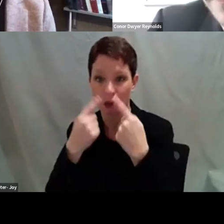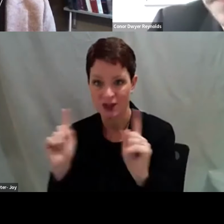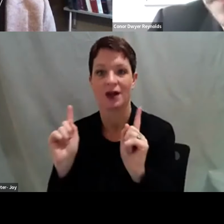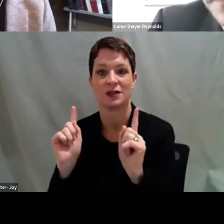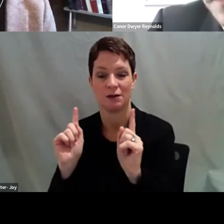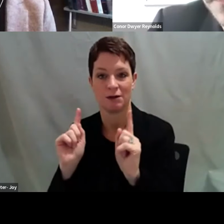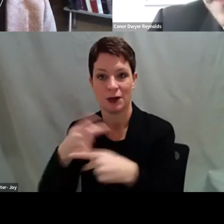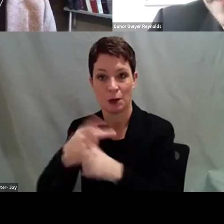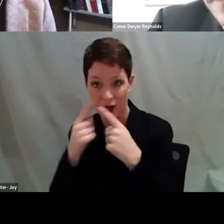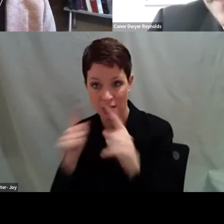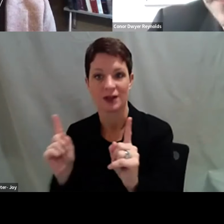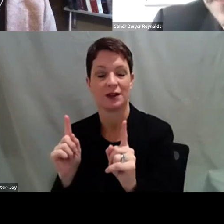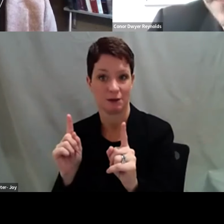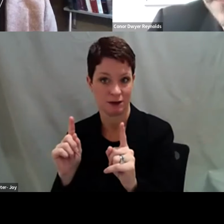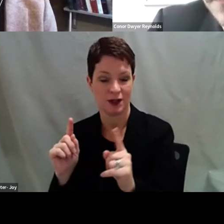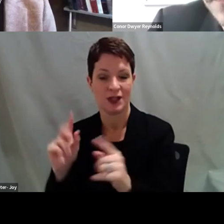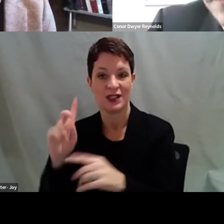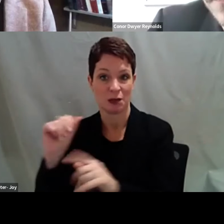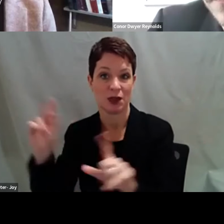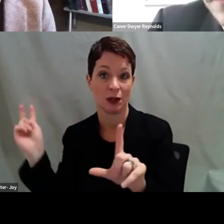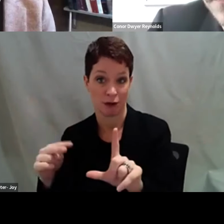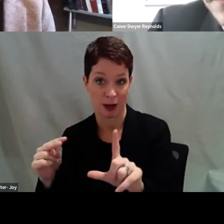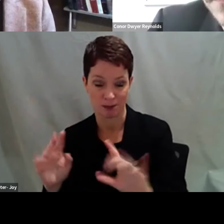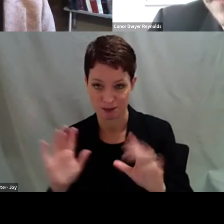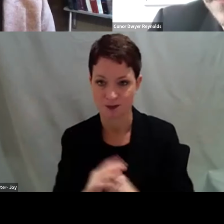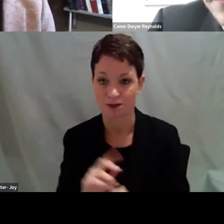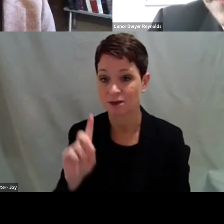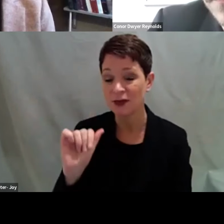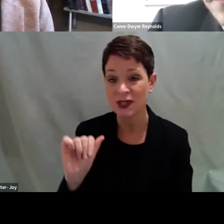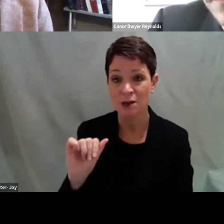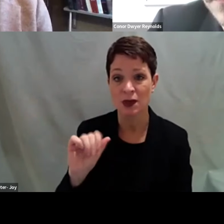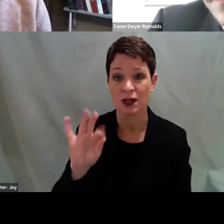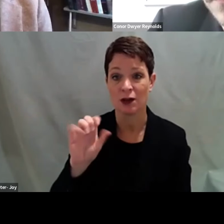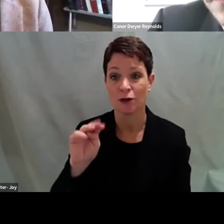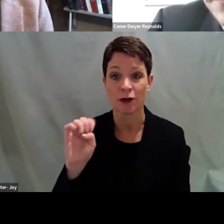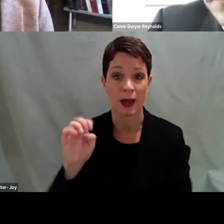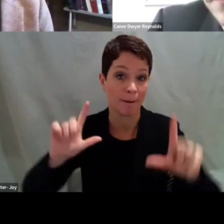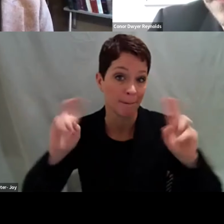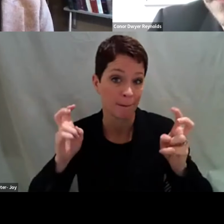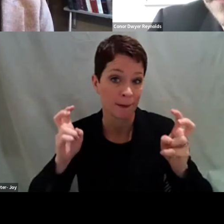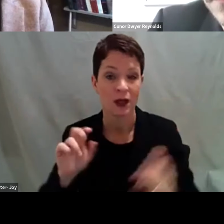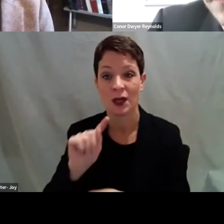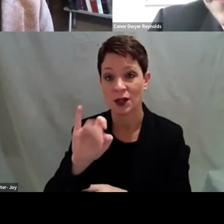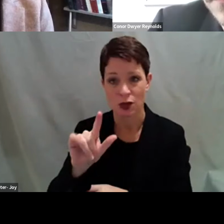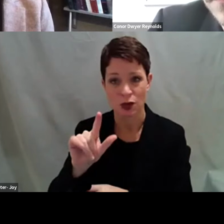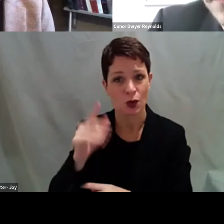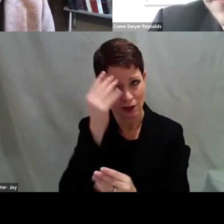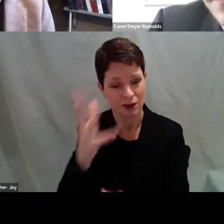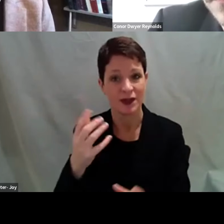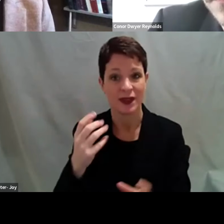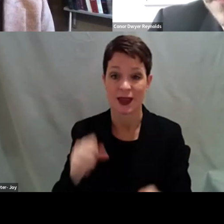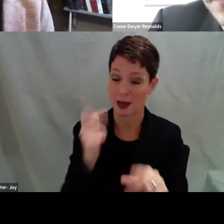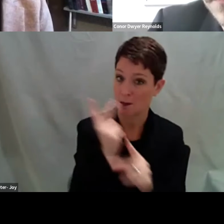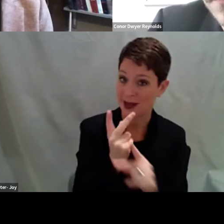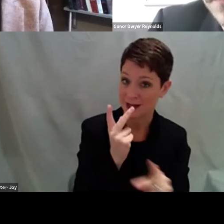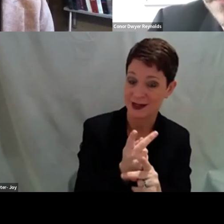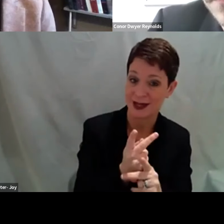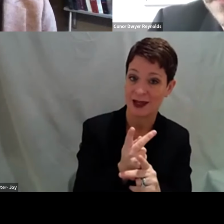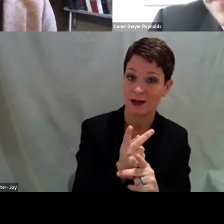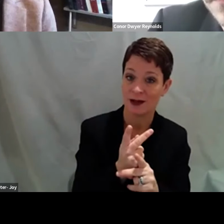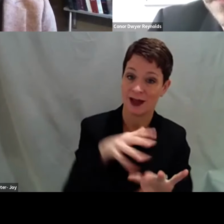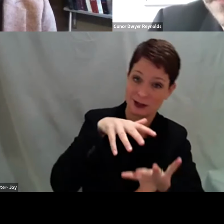disability frames. Okay, so a disability frame is a tool, as I've said, that can either maintain,